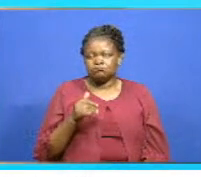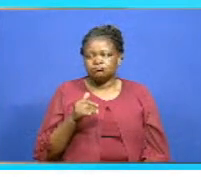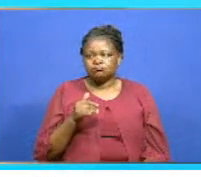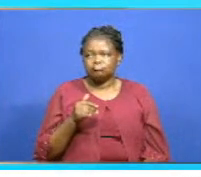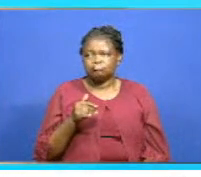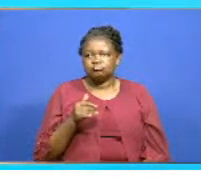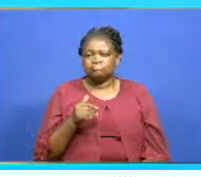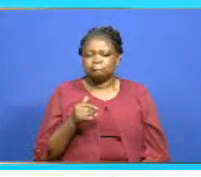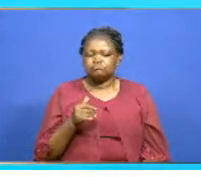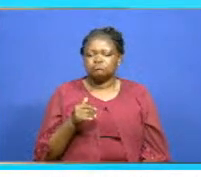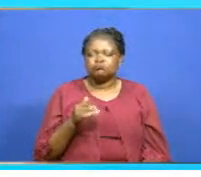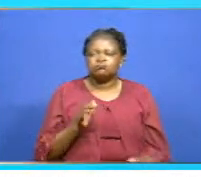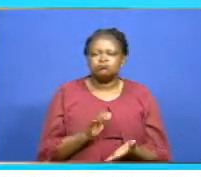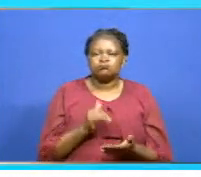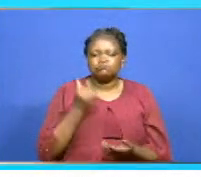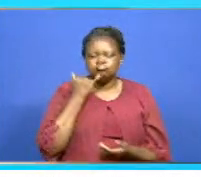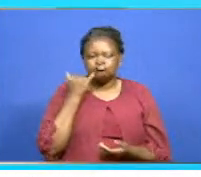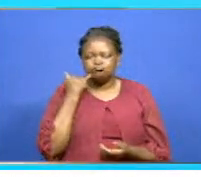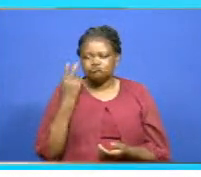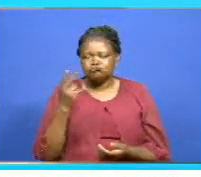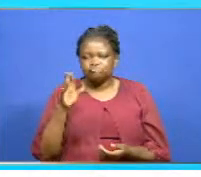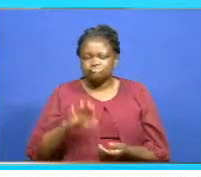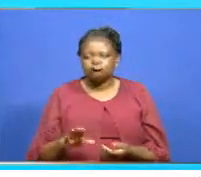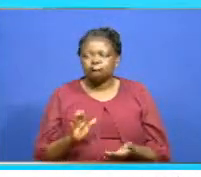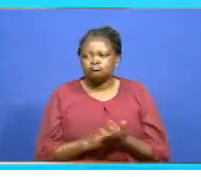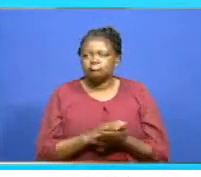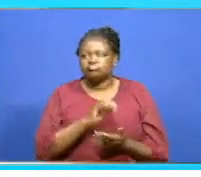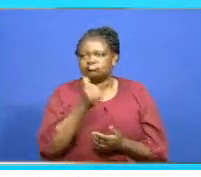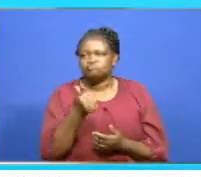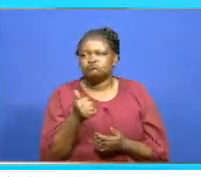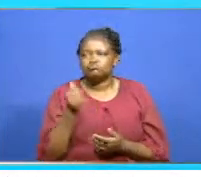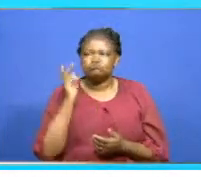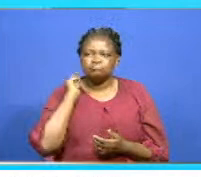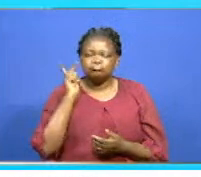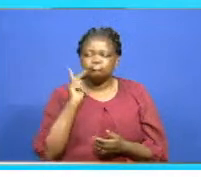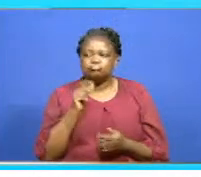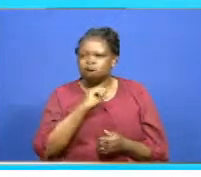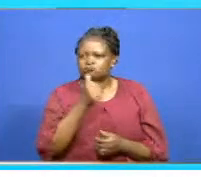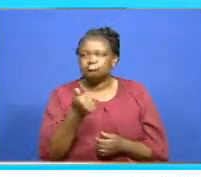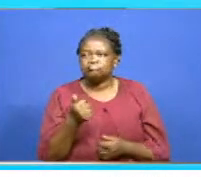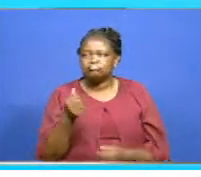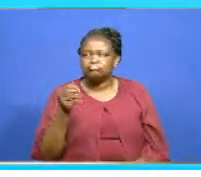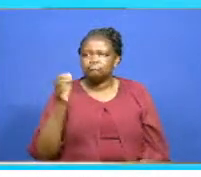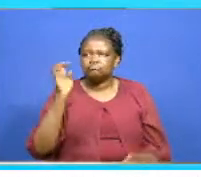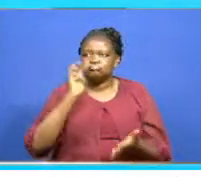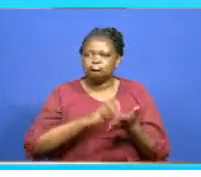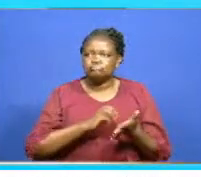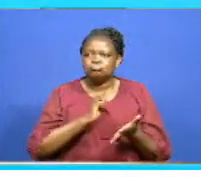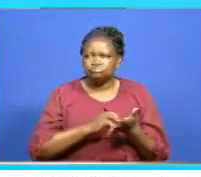Nakuru, Kiamokama Ward in Kisii, and Kitise Kithuku Ward in Makueni will